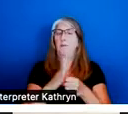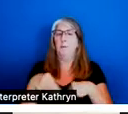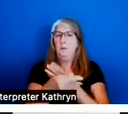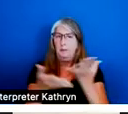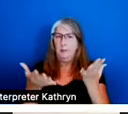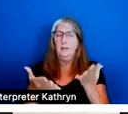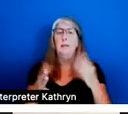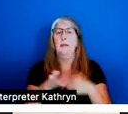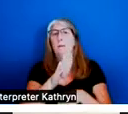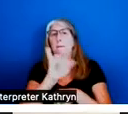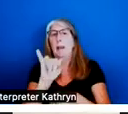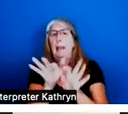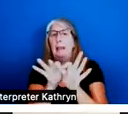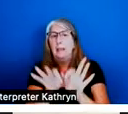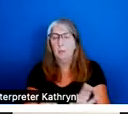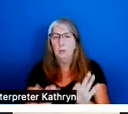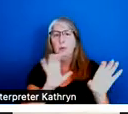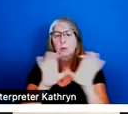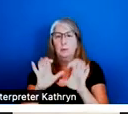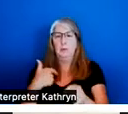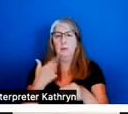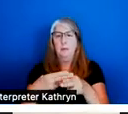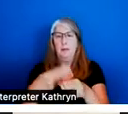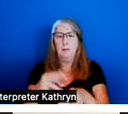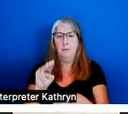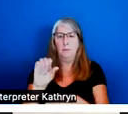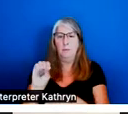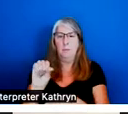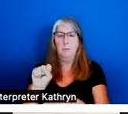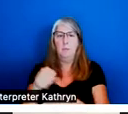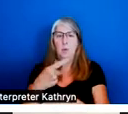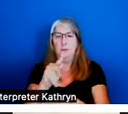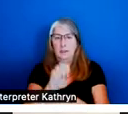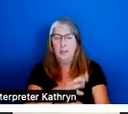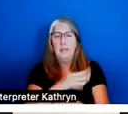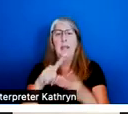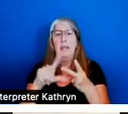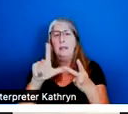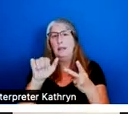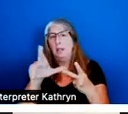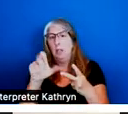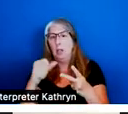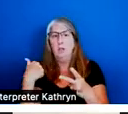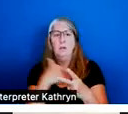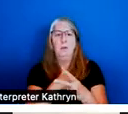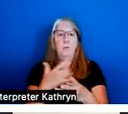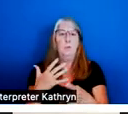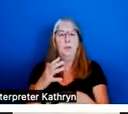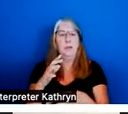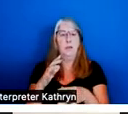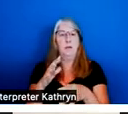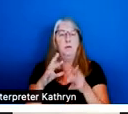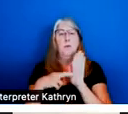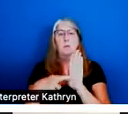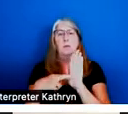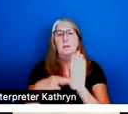communication. My name is Mojde, my co-interpreter is Lars, and we represent the Tilde Language Justice Cooperative.